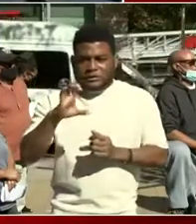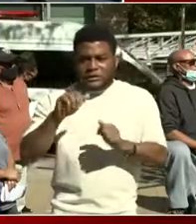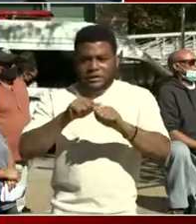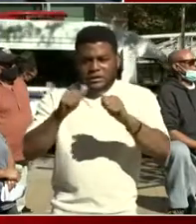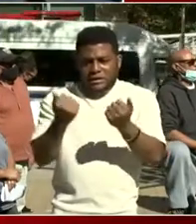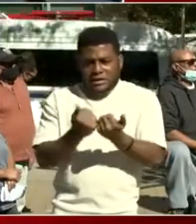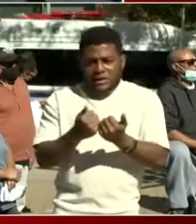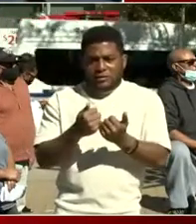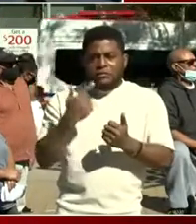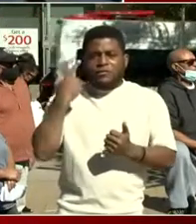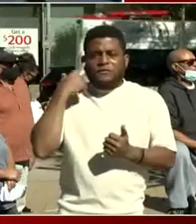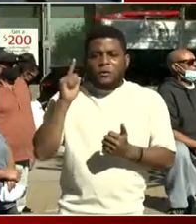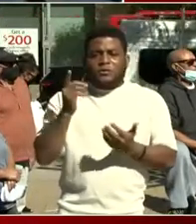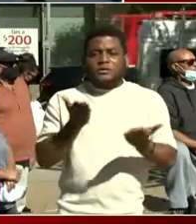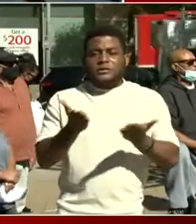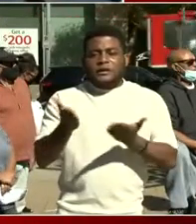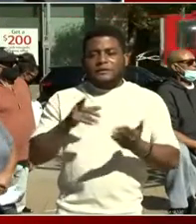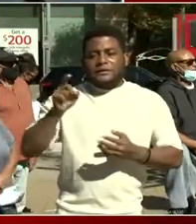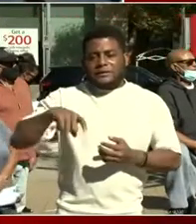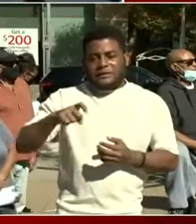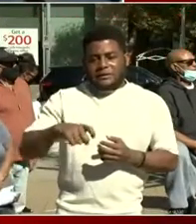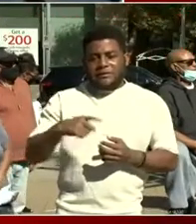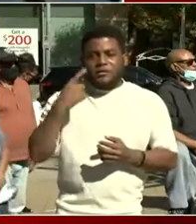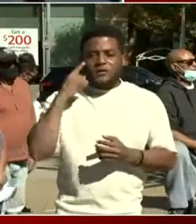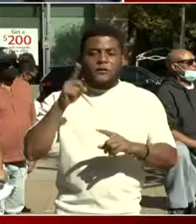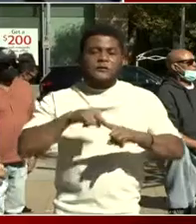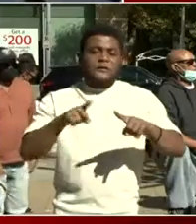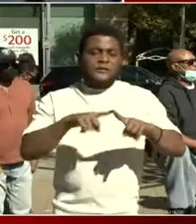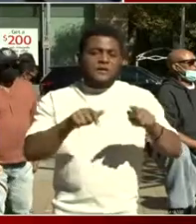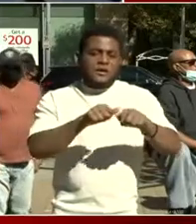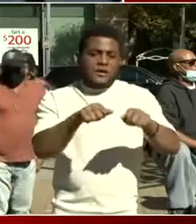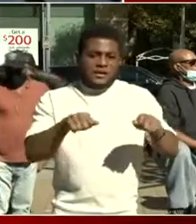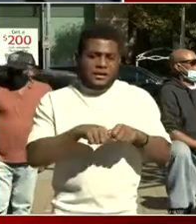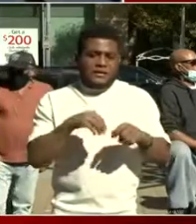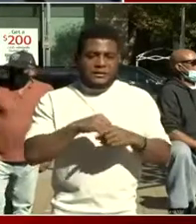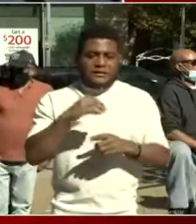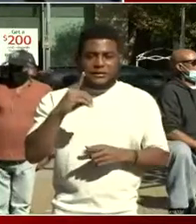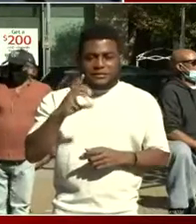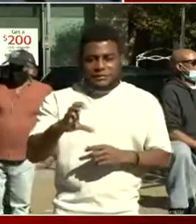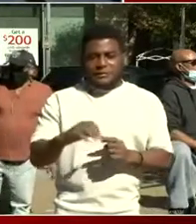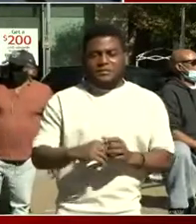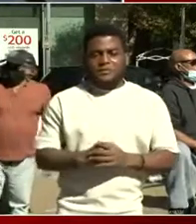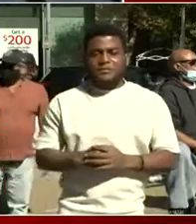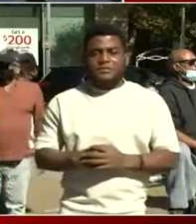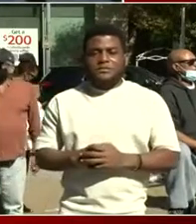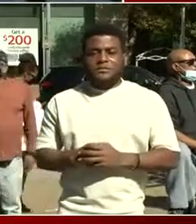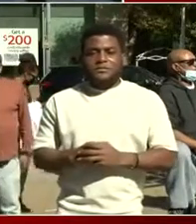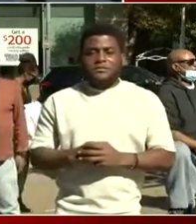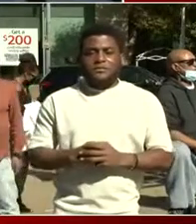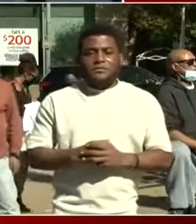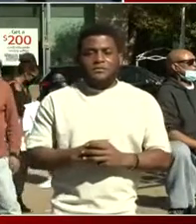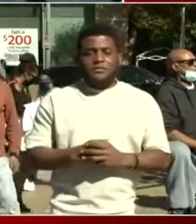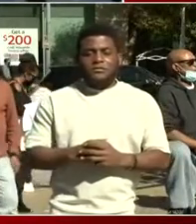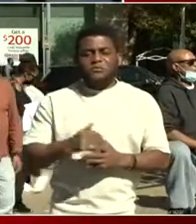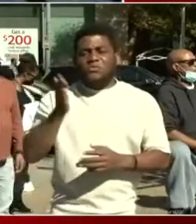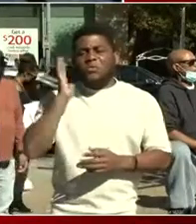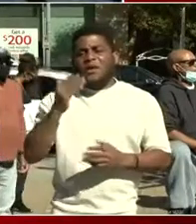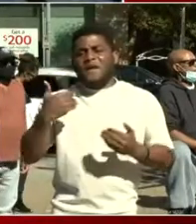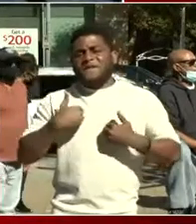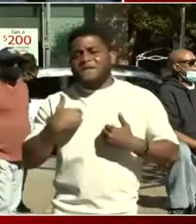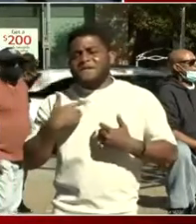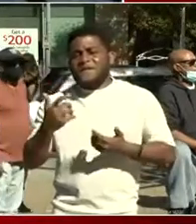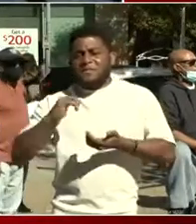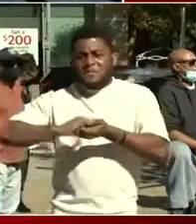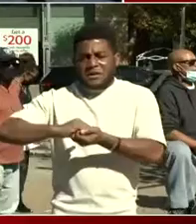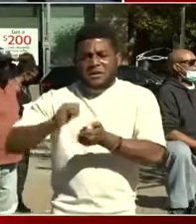of services needed within neighborhoods. This includes comprehensive community outreach and engagement, particularly with